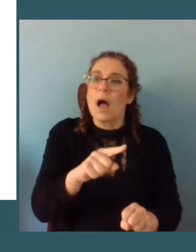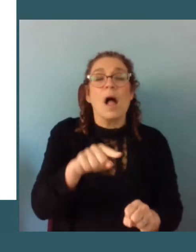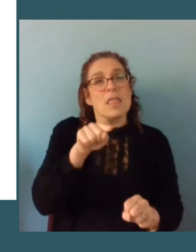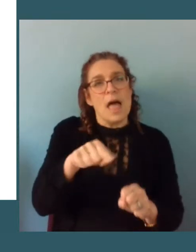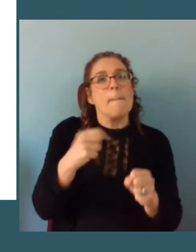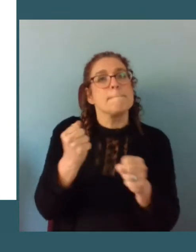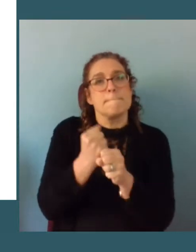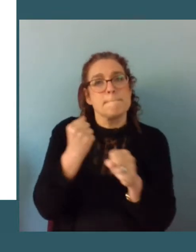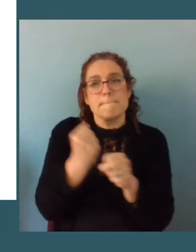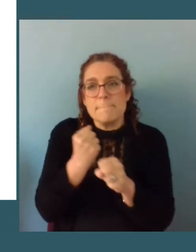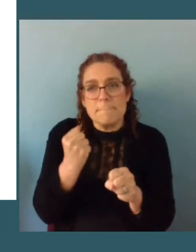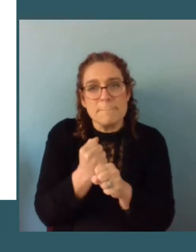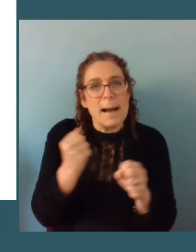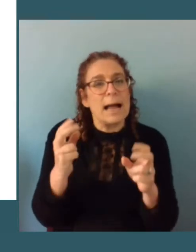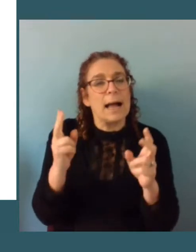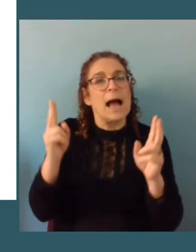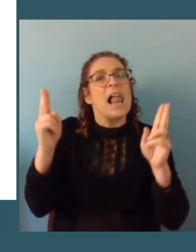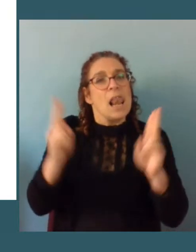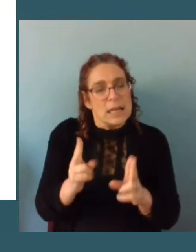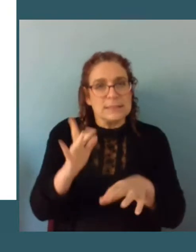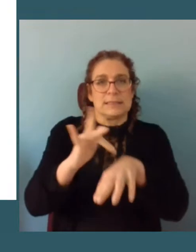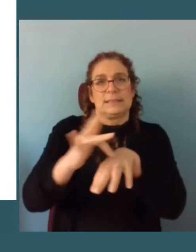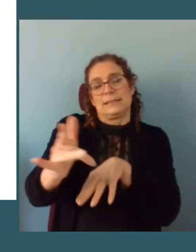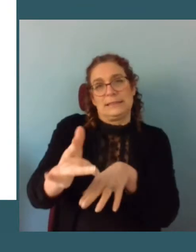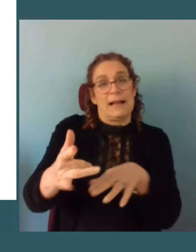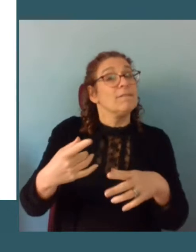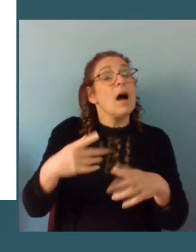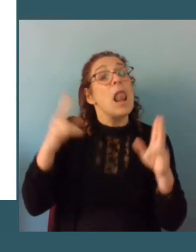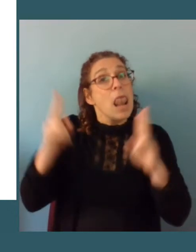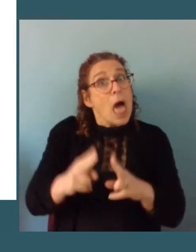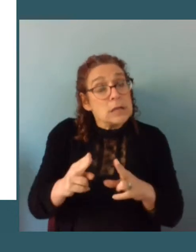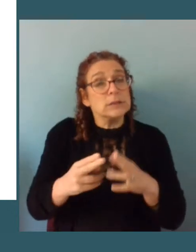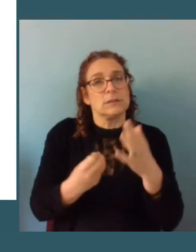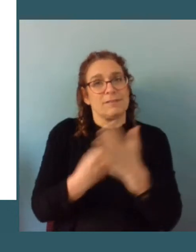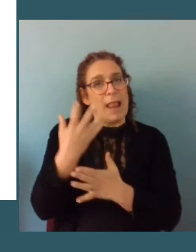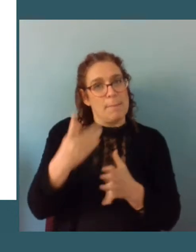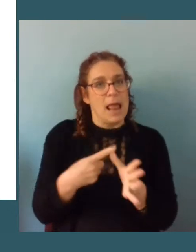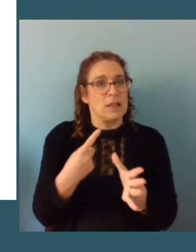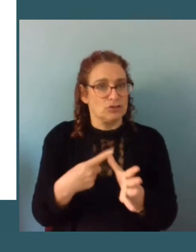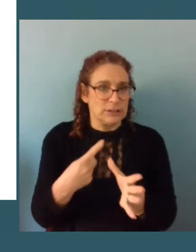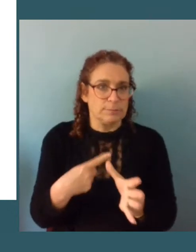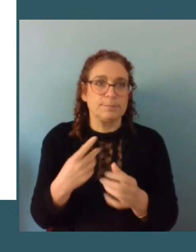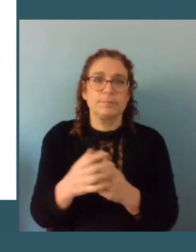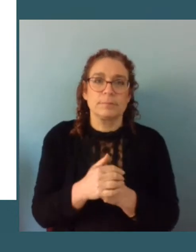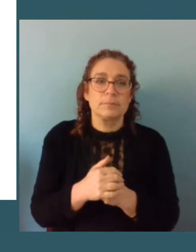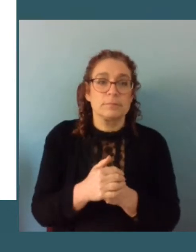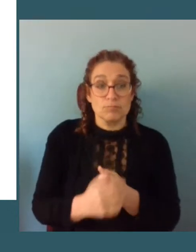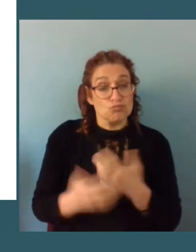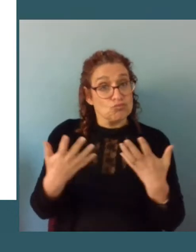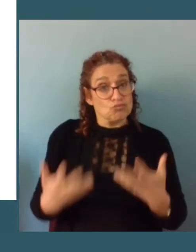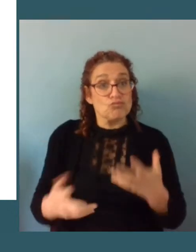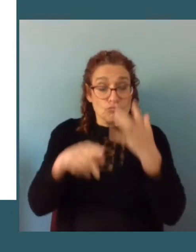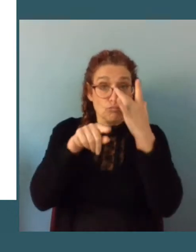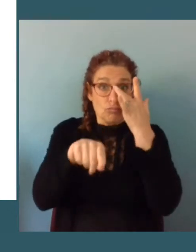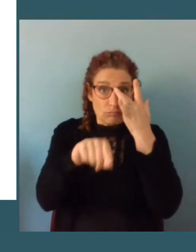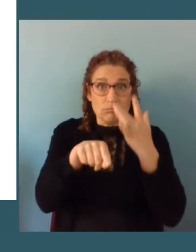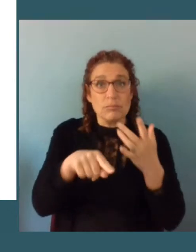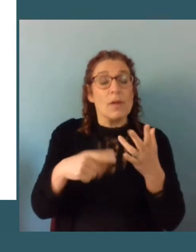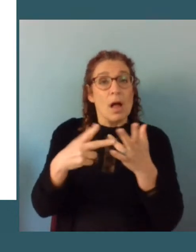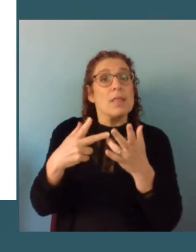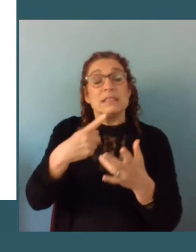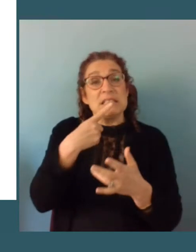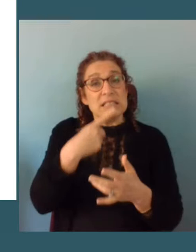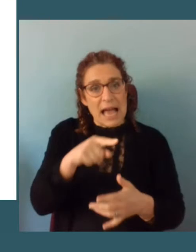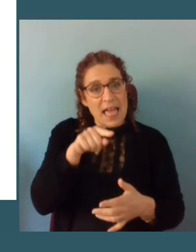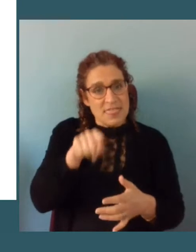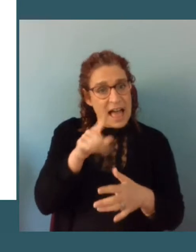sensitization and development of allergy. More recently, it has been suggested that the sensitization